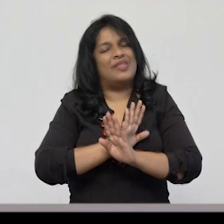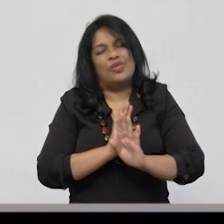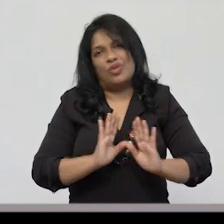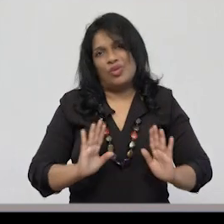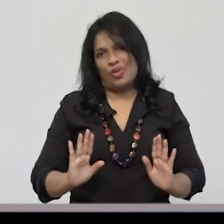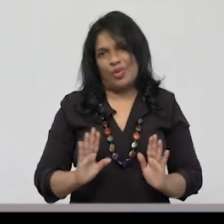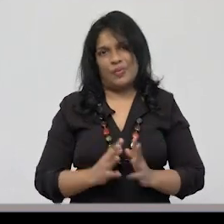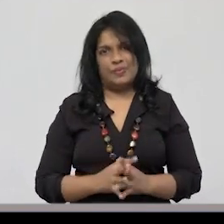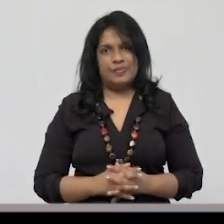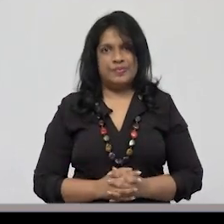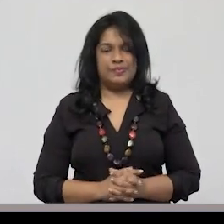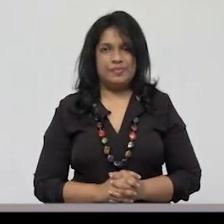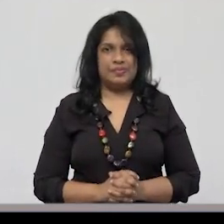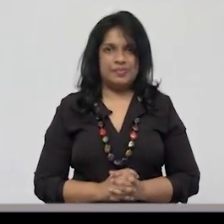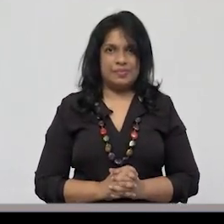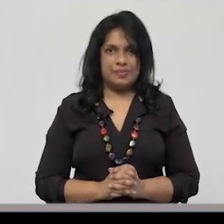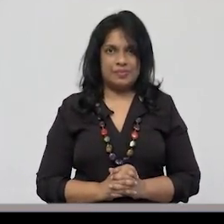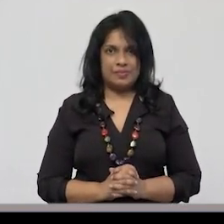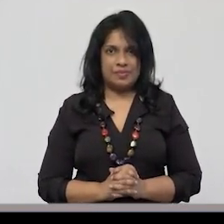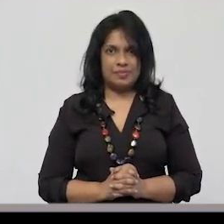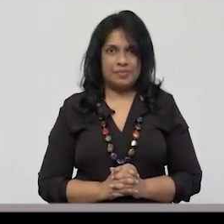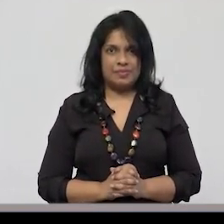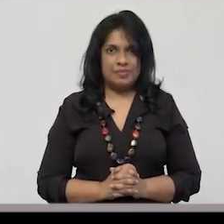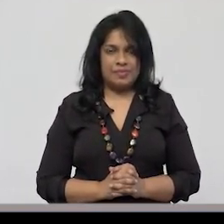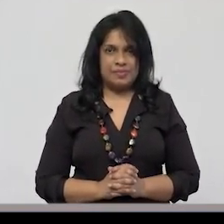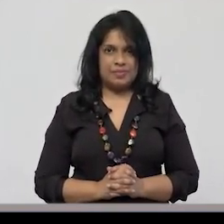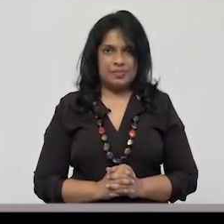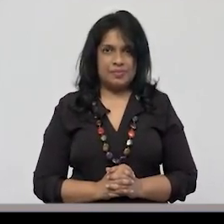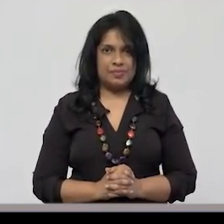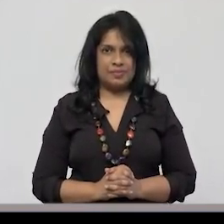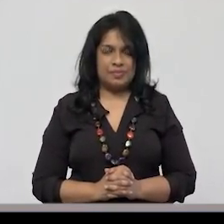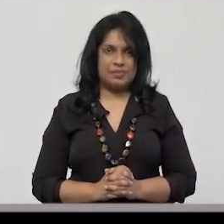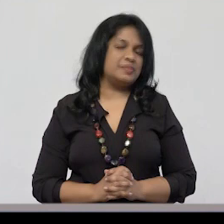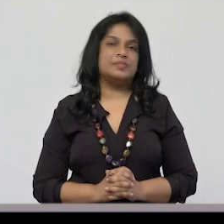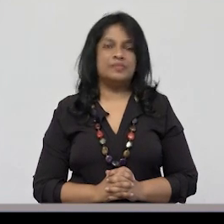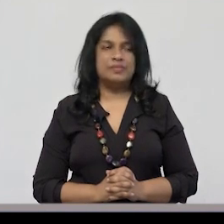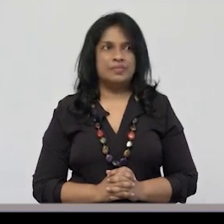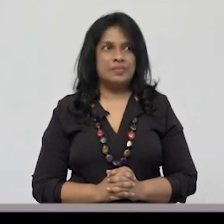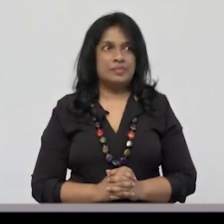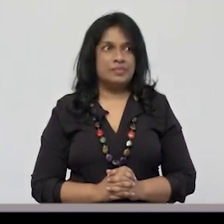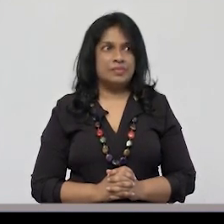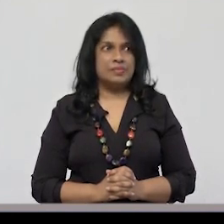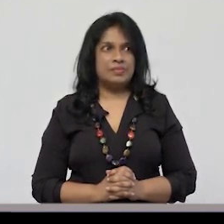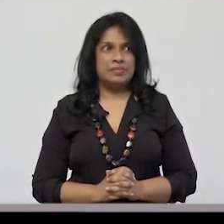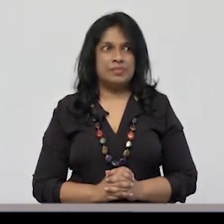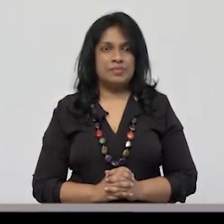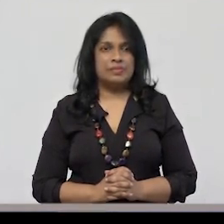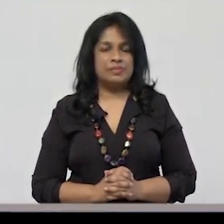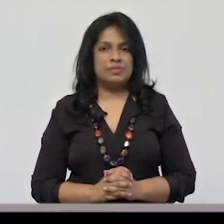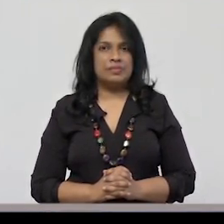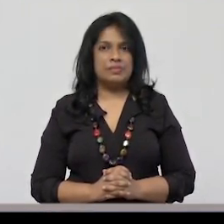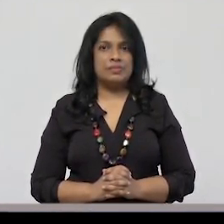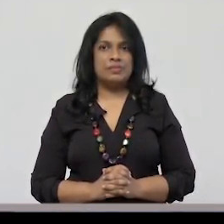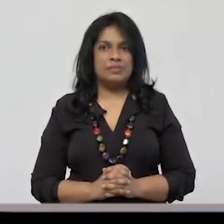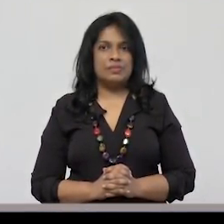too many legalistic rules, please talk to the pastors. We talk every week. We talk about everything. We try to improve everything we can. We